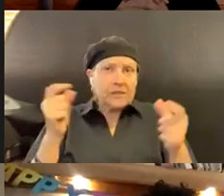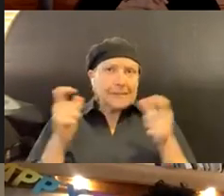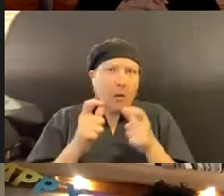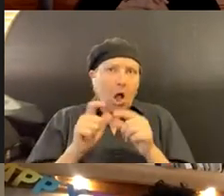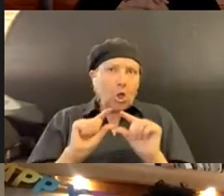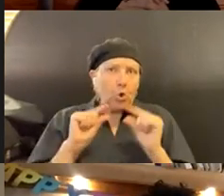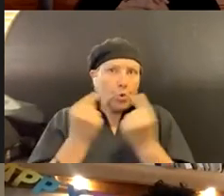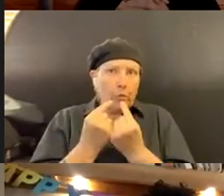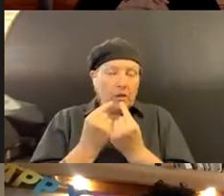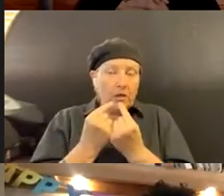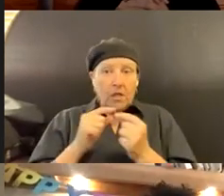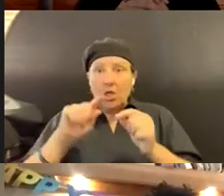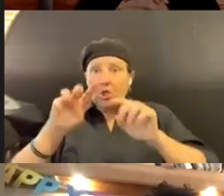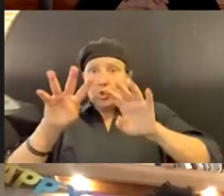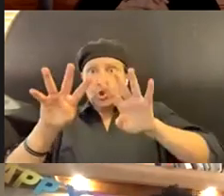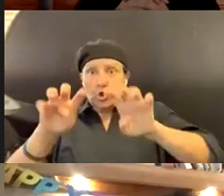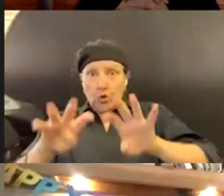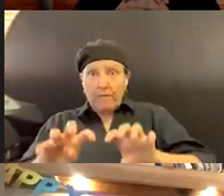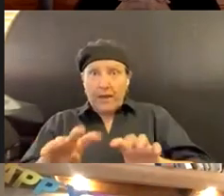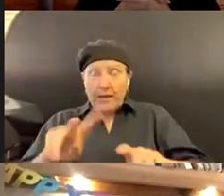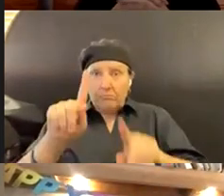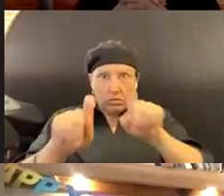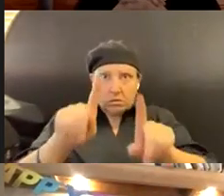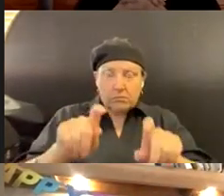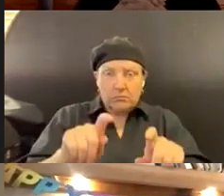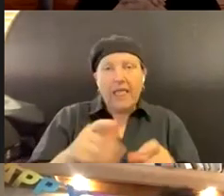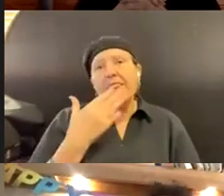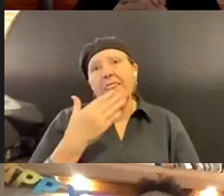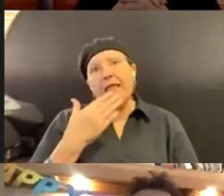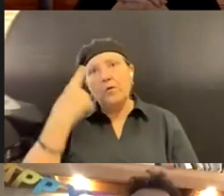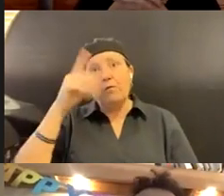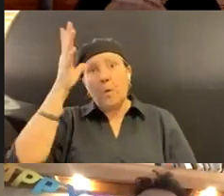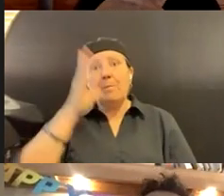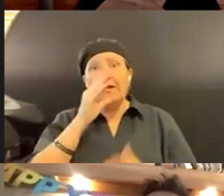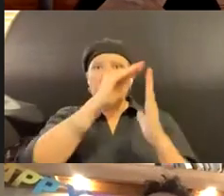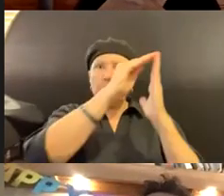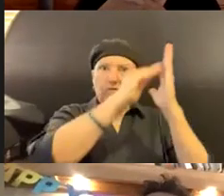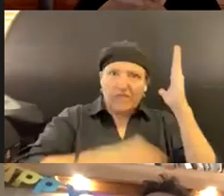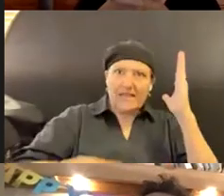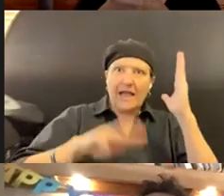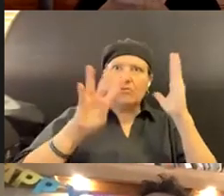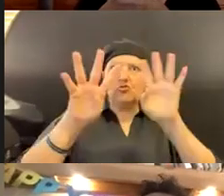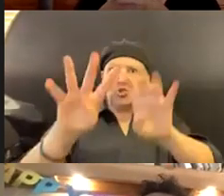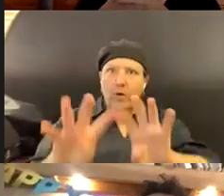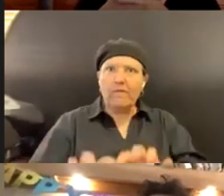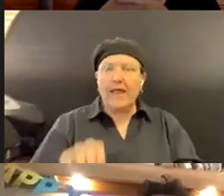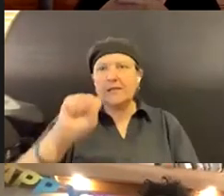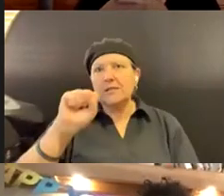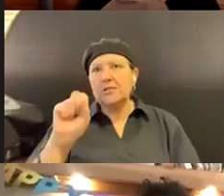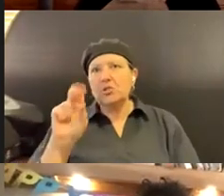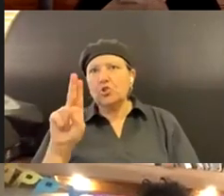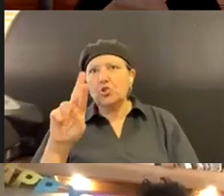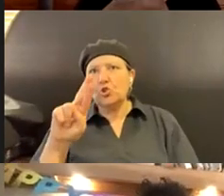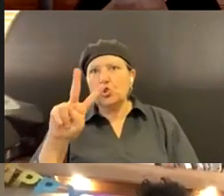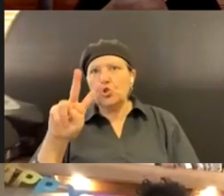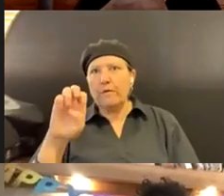survey, thank you again for all of you guys who took the time to fill that out. We really appreciate it because it's really useful for us to get a sense of like, you